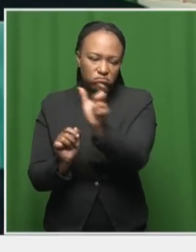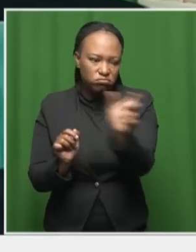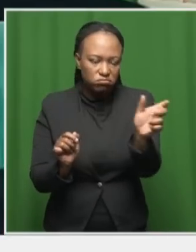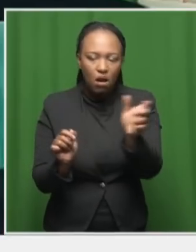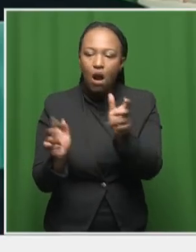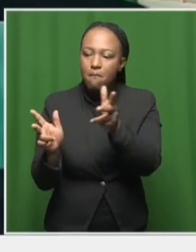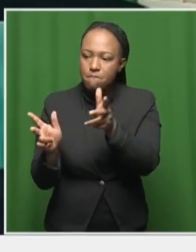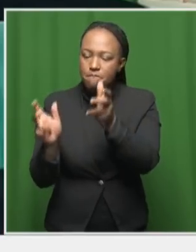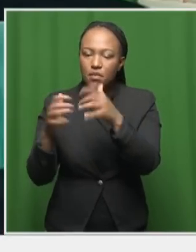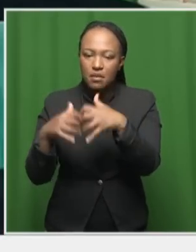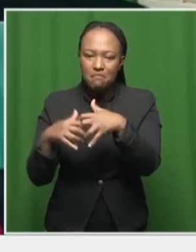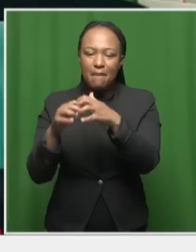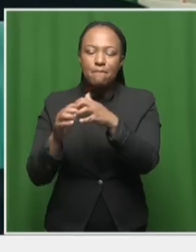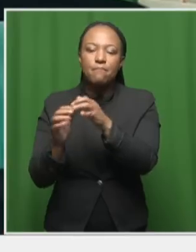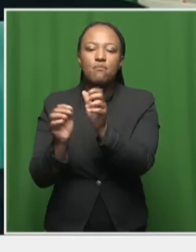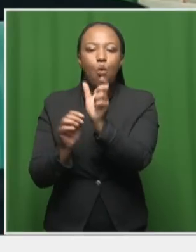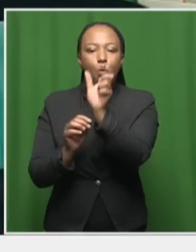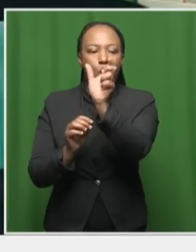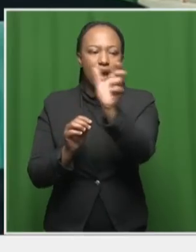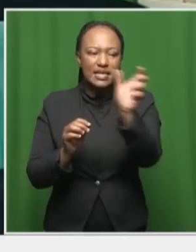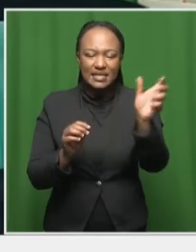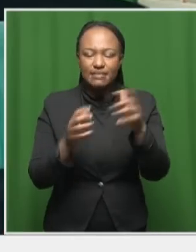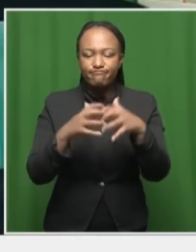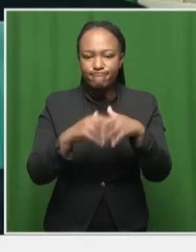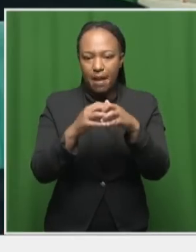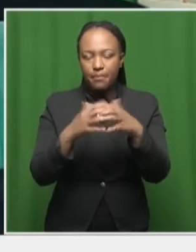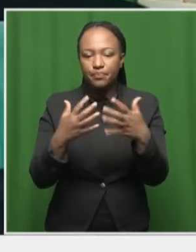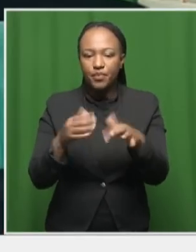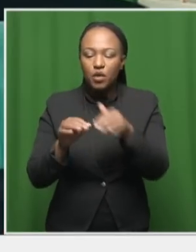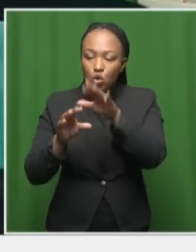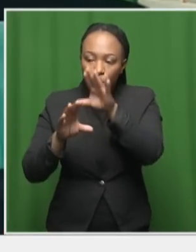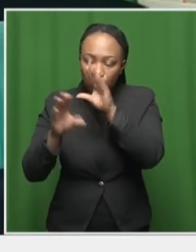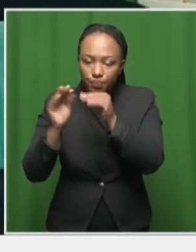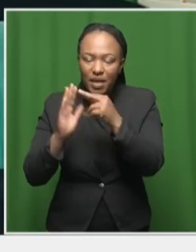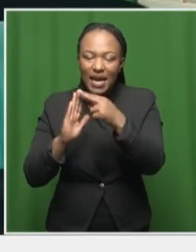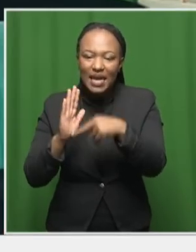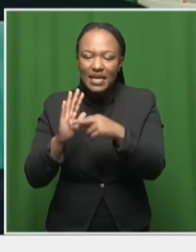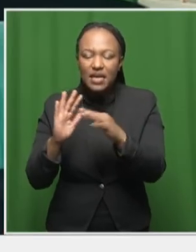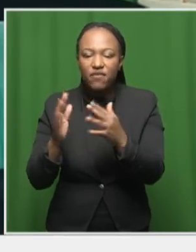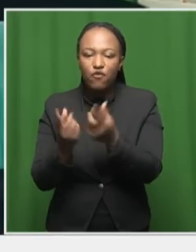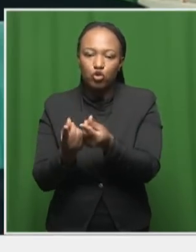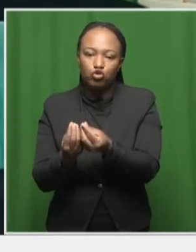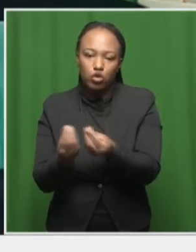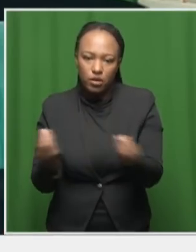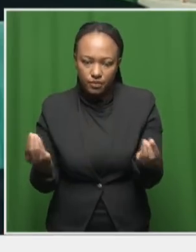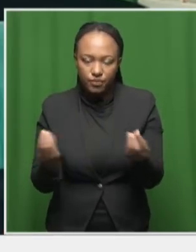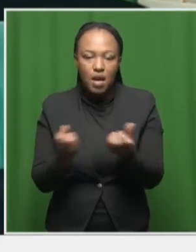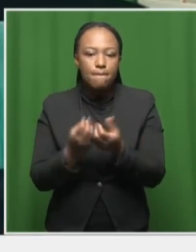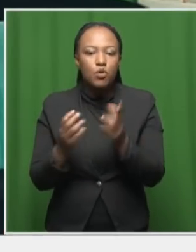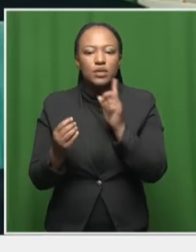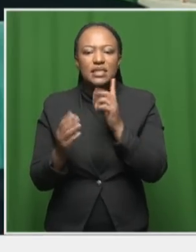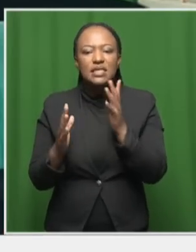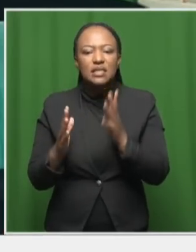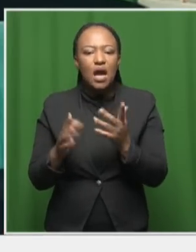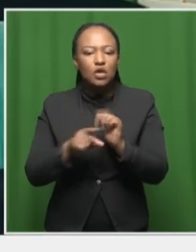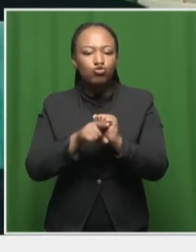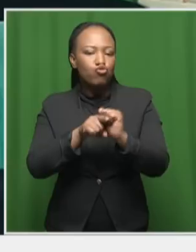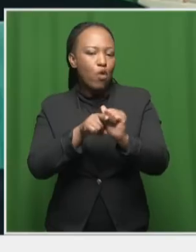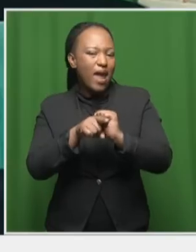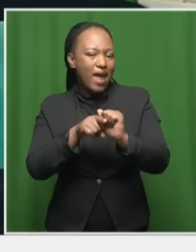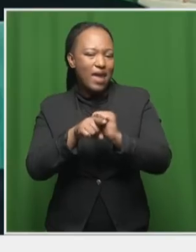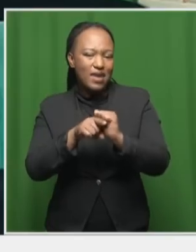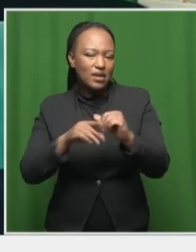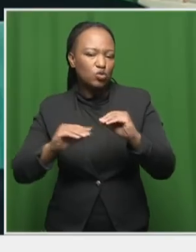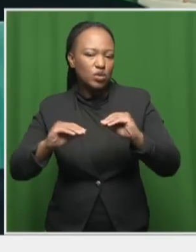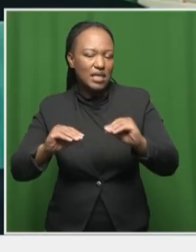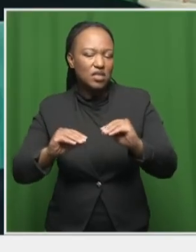create words. Those are all important elements of learning how to read and teaching children how to read. And at the moment, most teachers have not been trained how to teach reading,